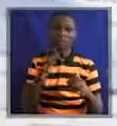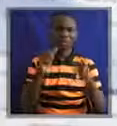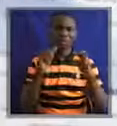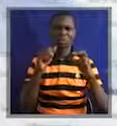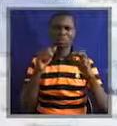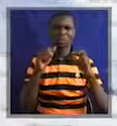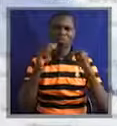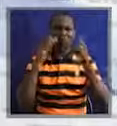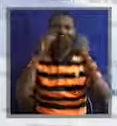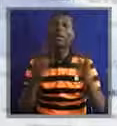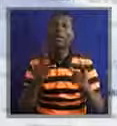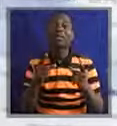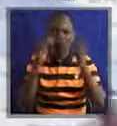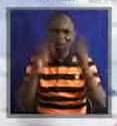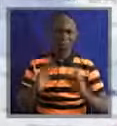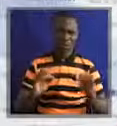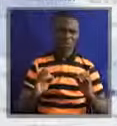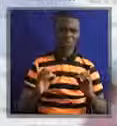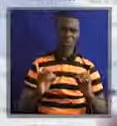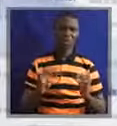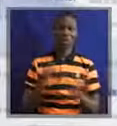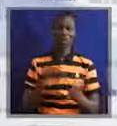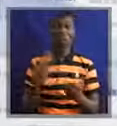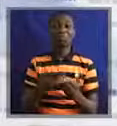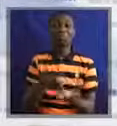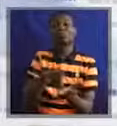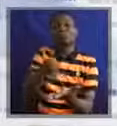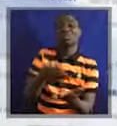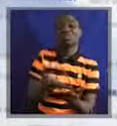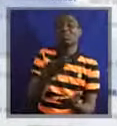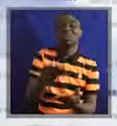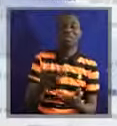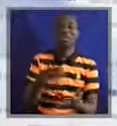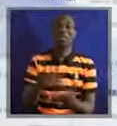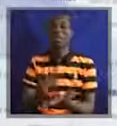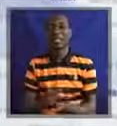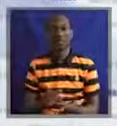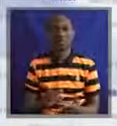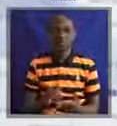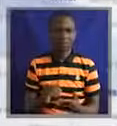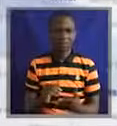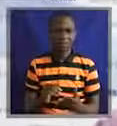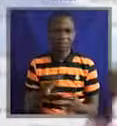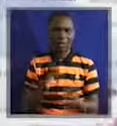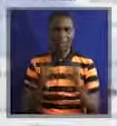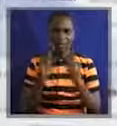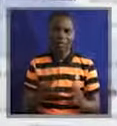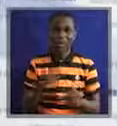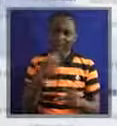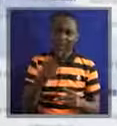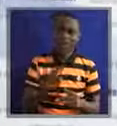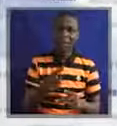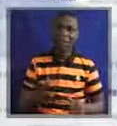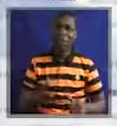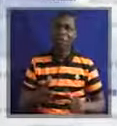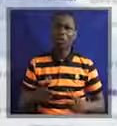And my way, no one one, and who could just and I must head if I was to say, and as I say. Obi, who knows what to make us answer no editor.